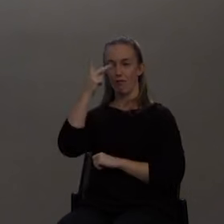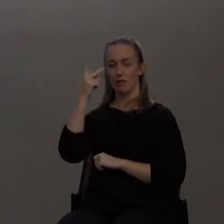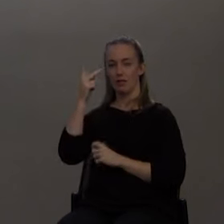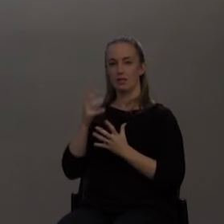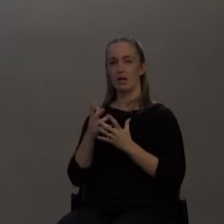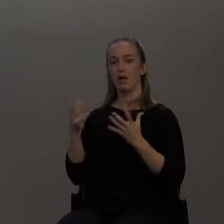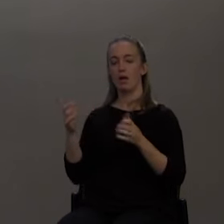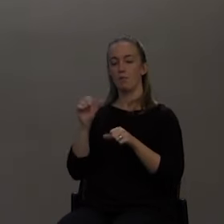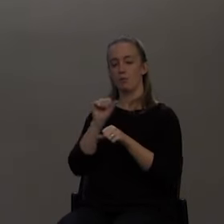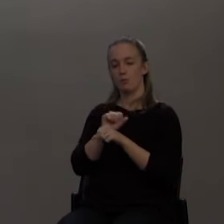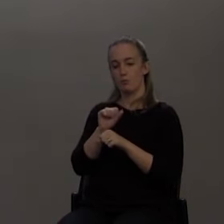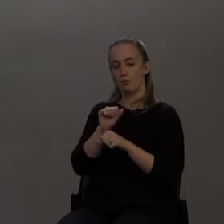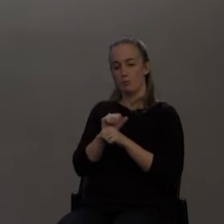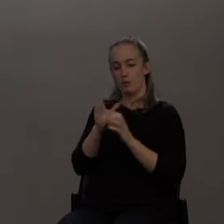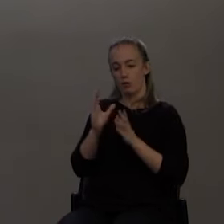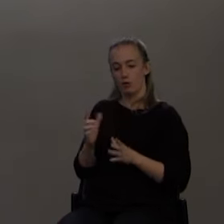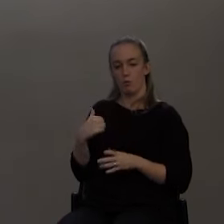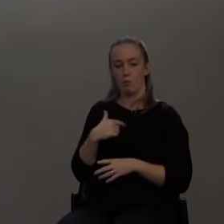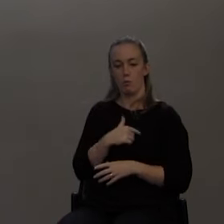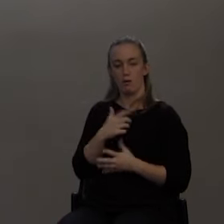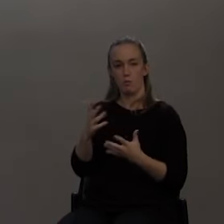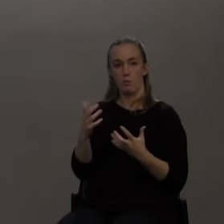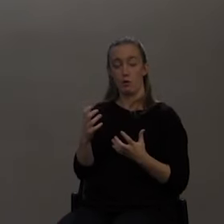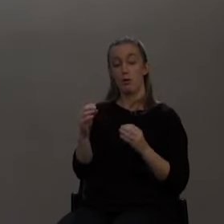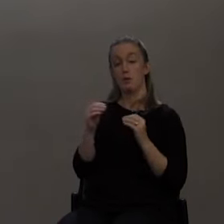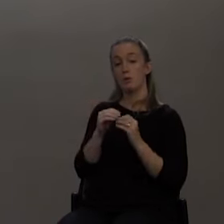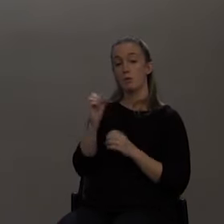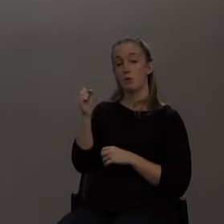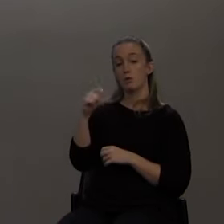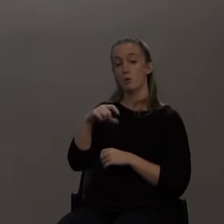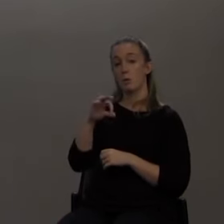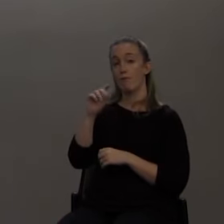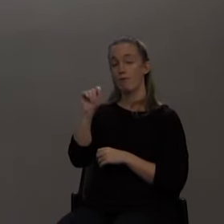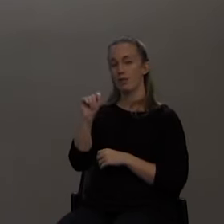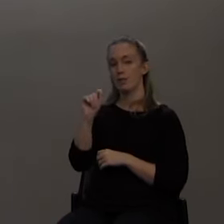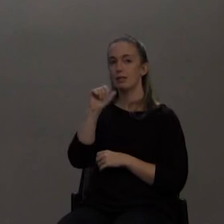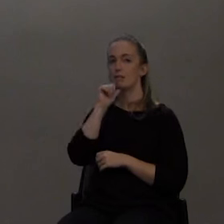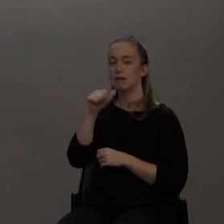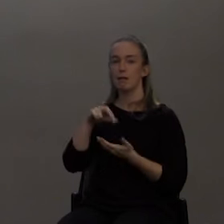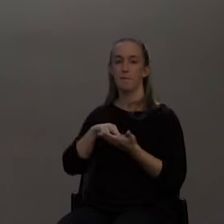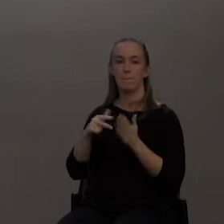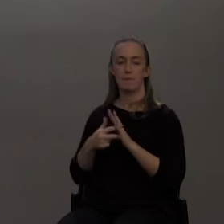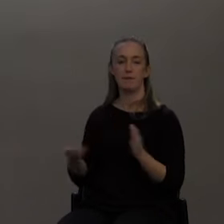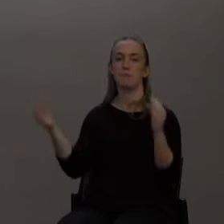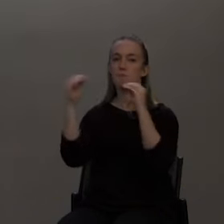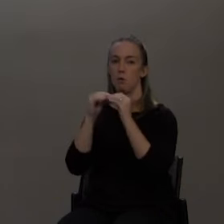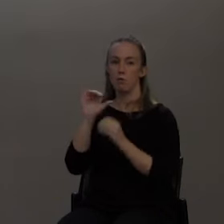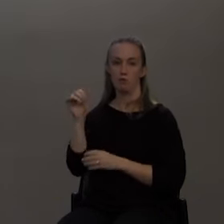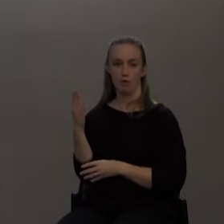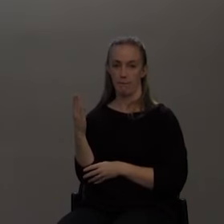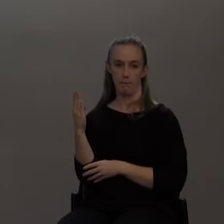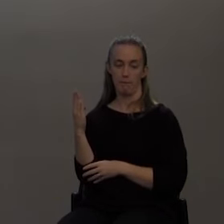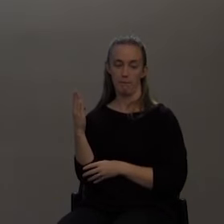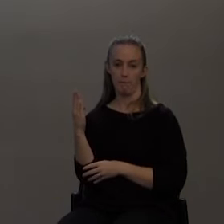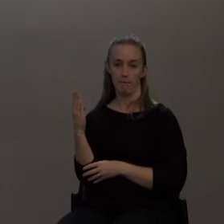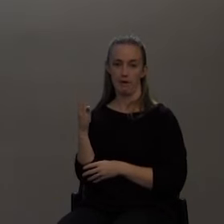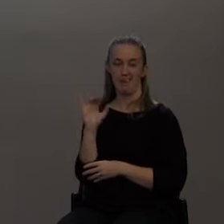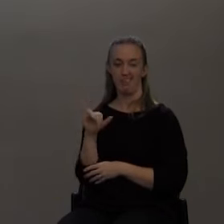labor we want to put on the table, that more square feet still doesn't mean a net more jobs. And that's one of the